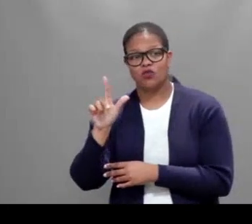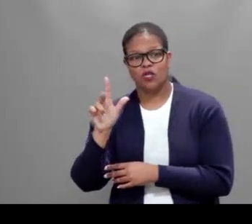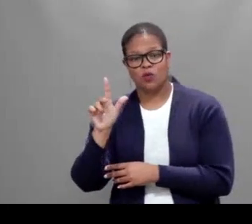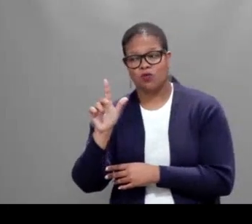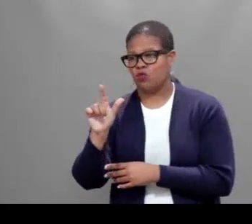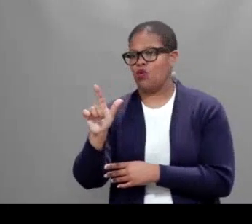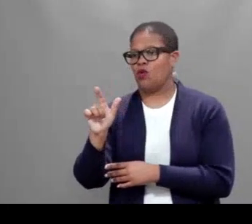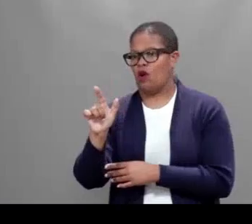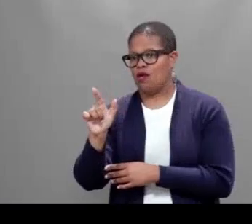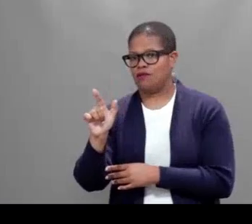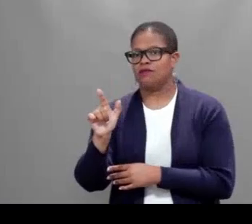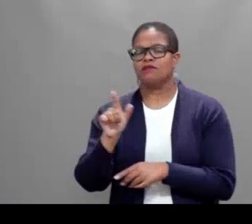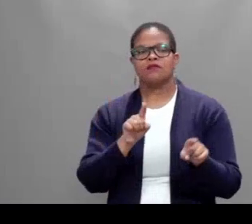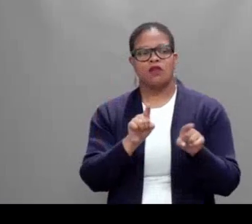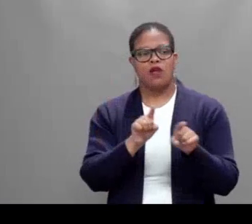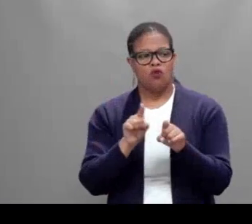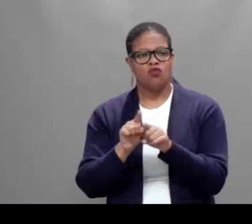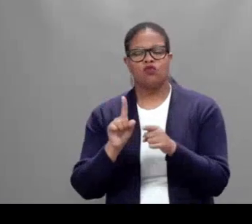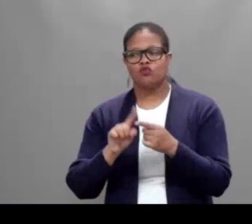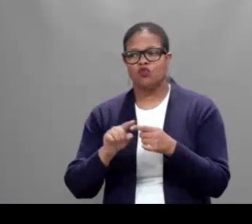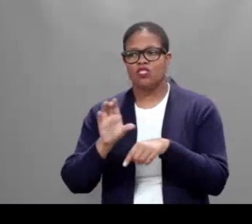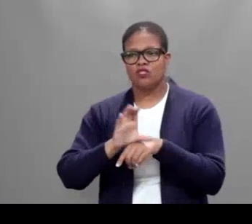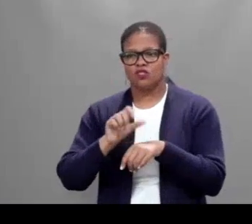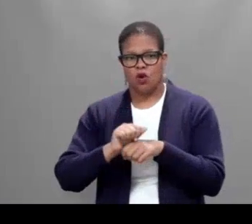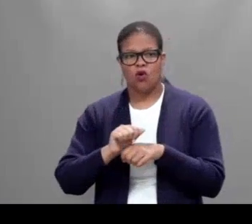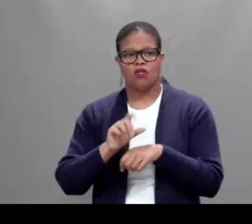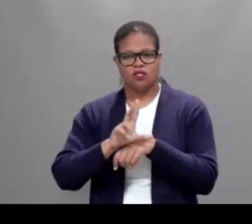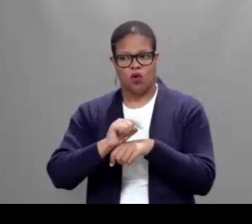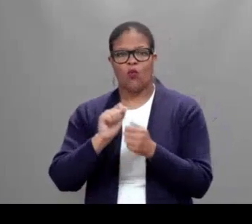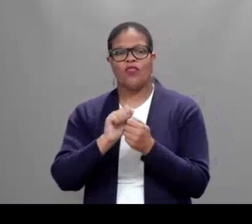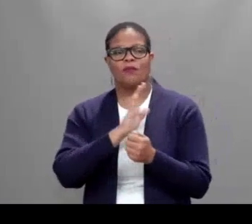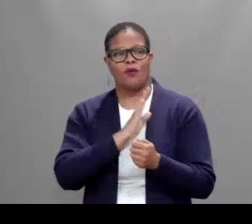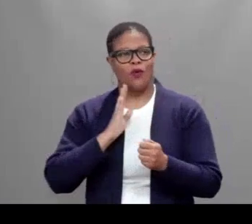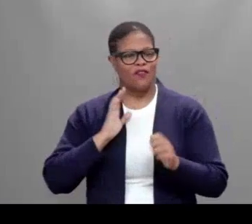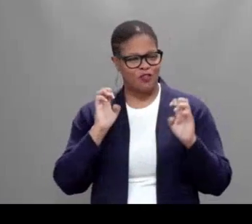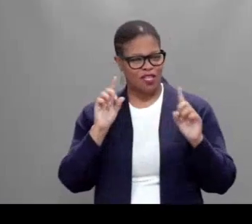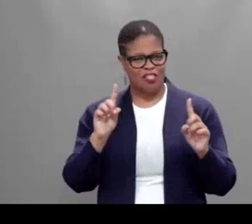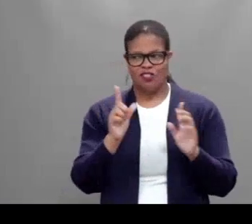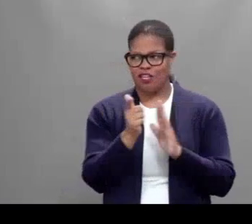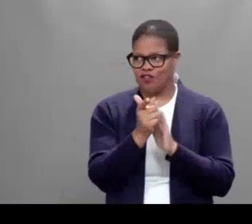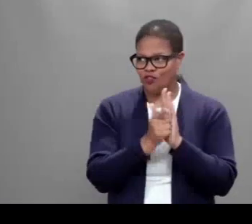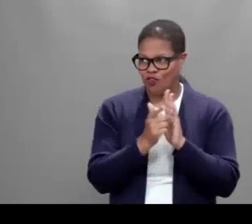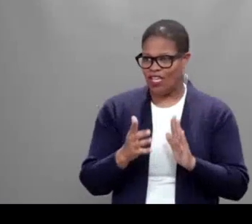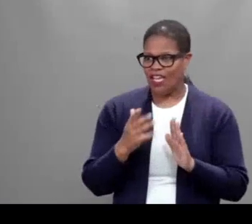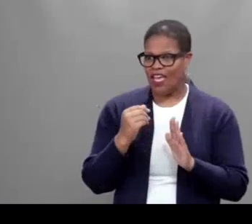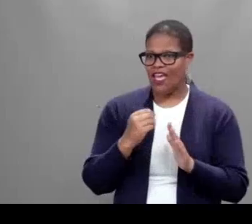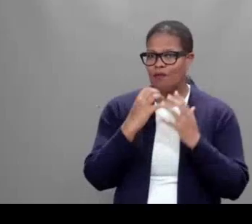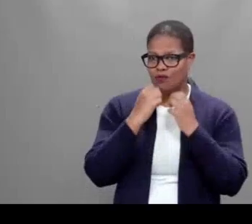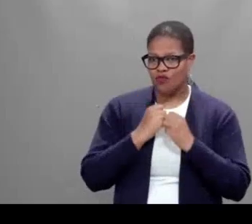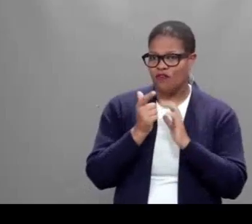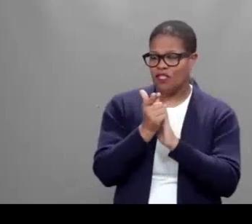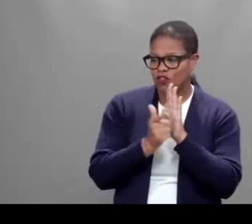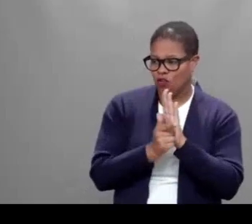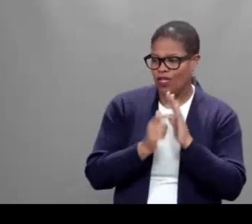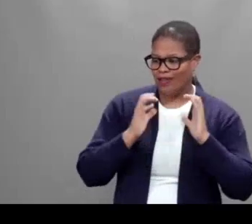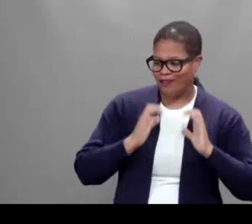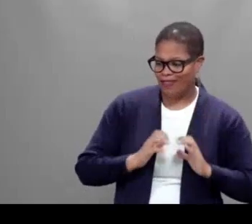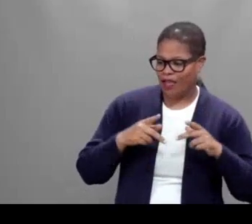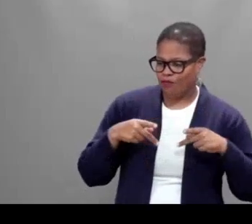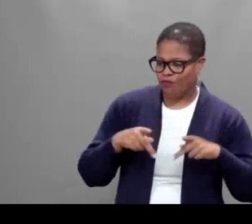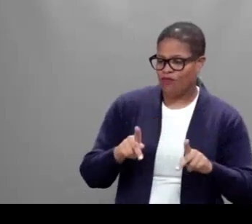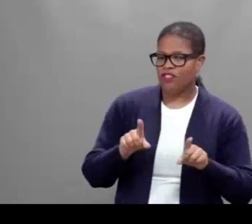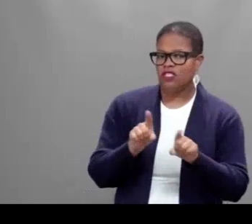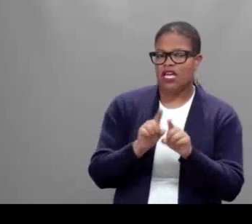115C-321. Also to consult with the Board of Education attorney and preserve the attorney-client privilege